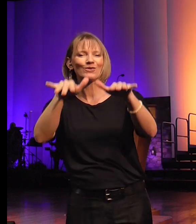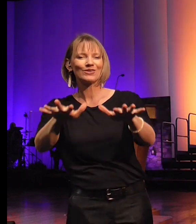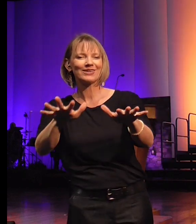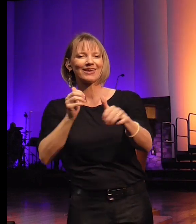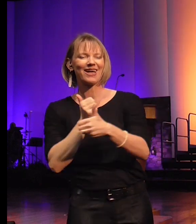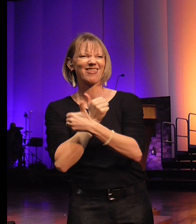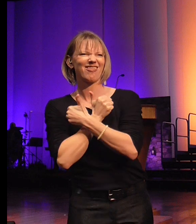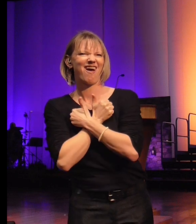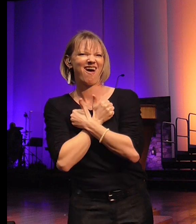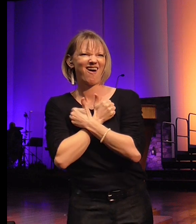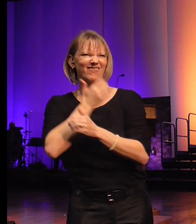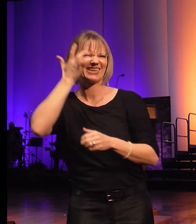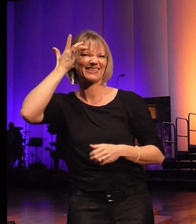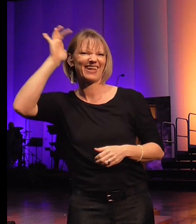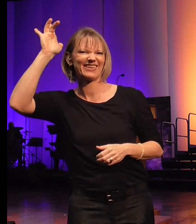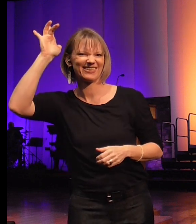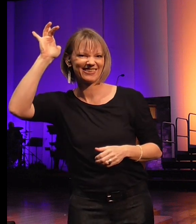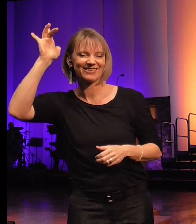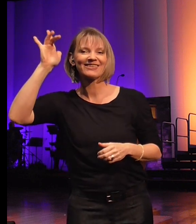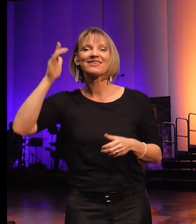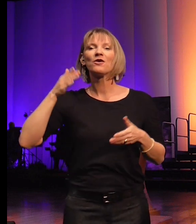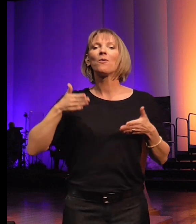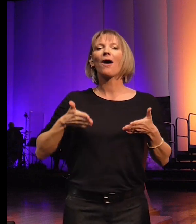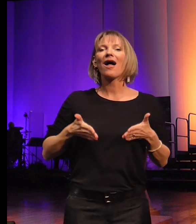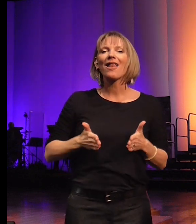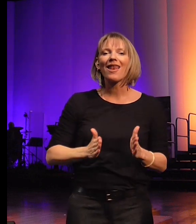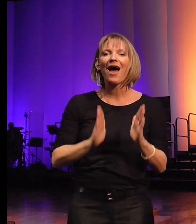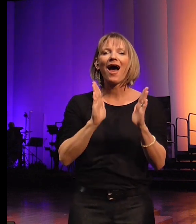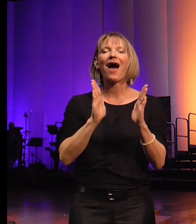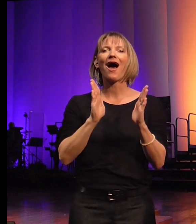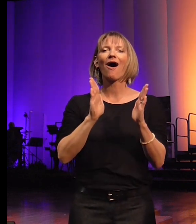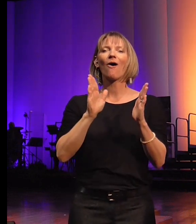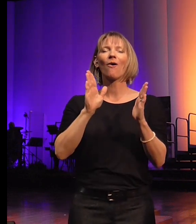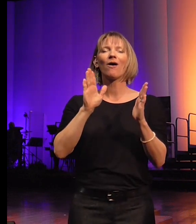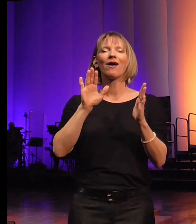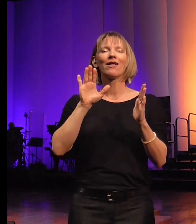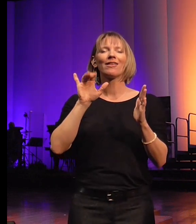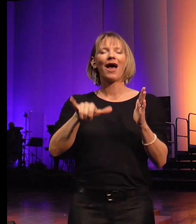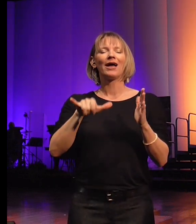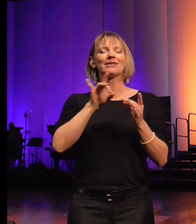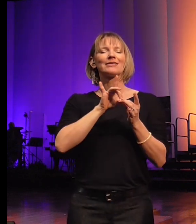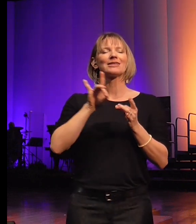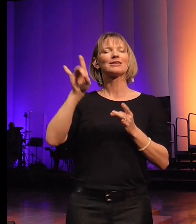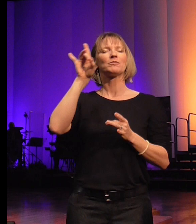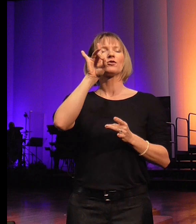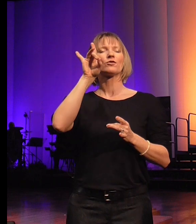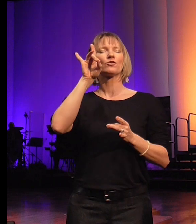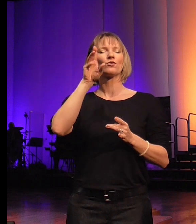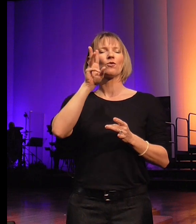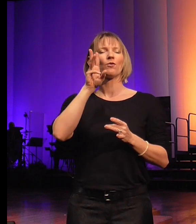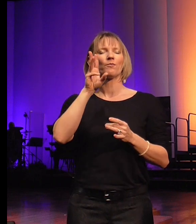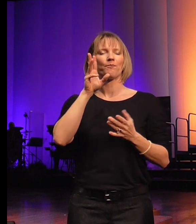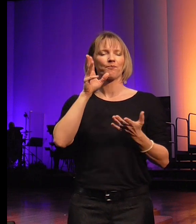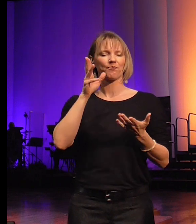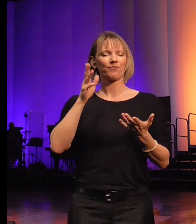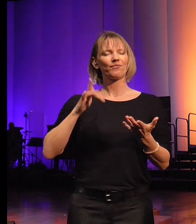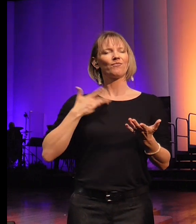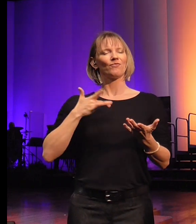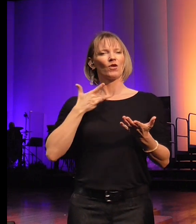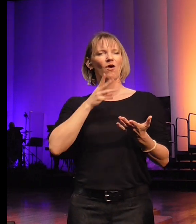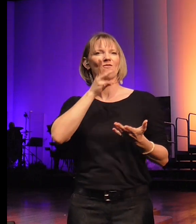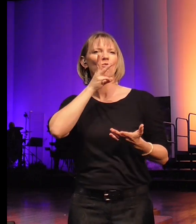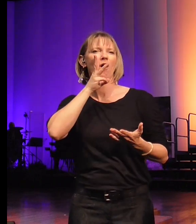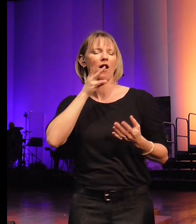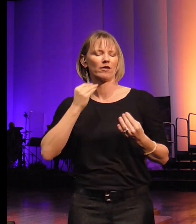intelligence. So just allow the water of that spiritual presence to touch you, to flow over